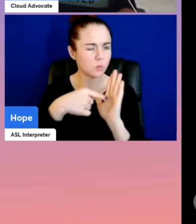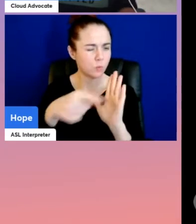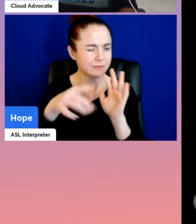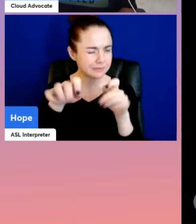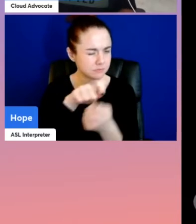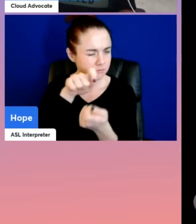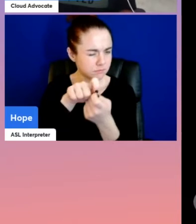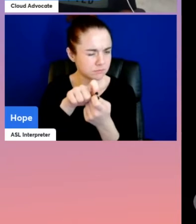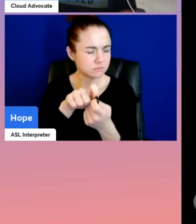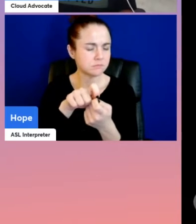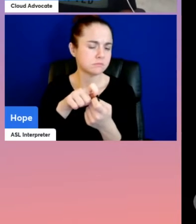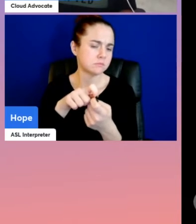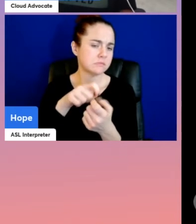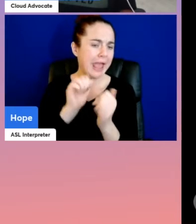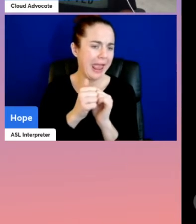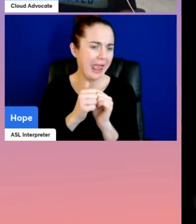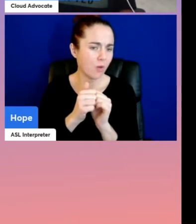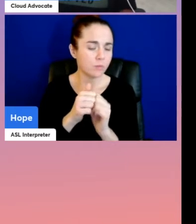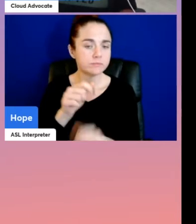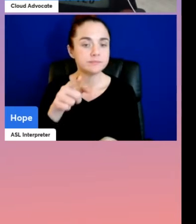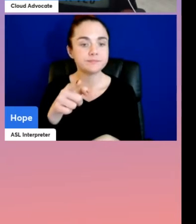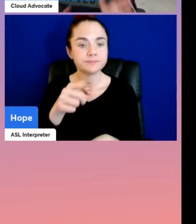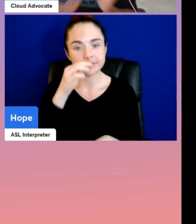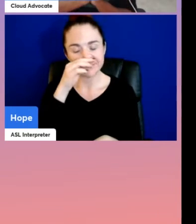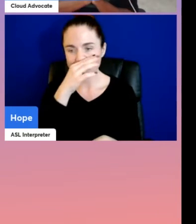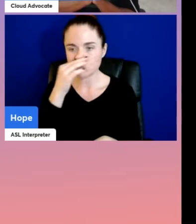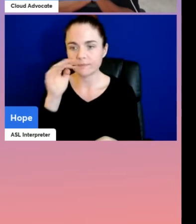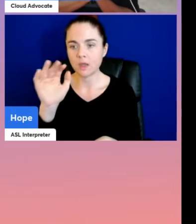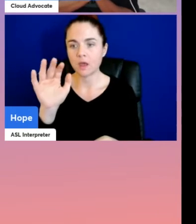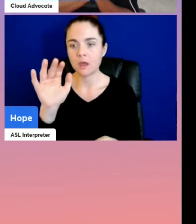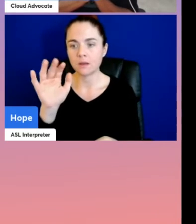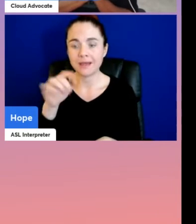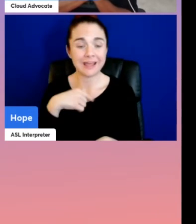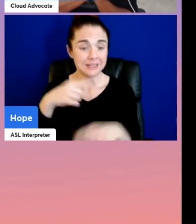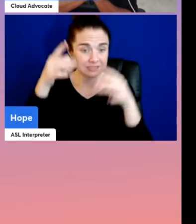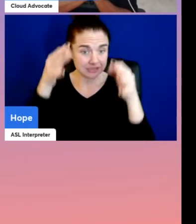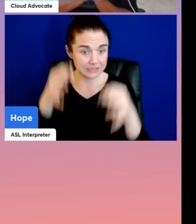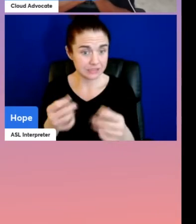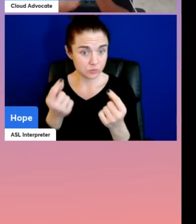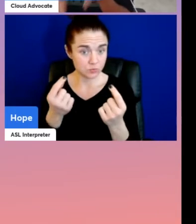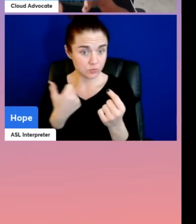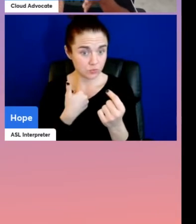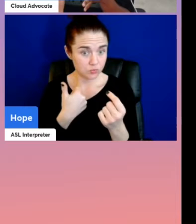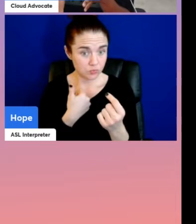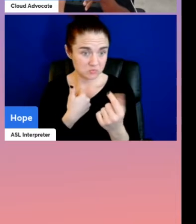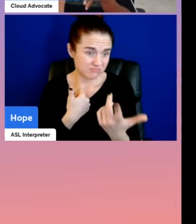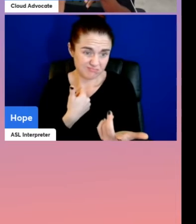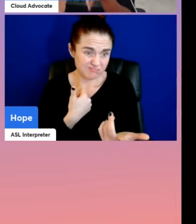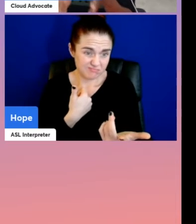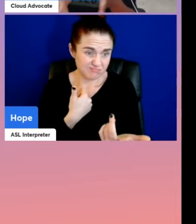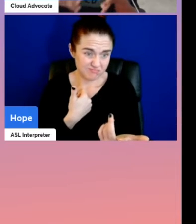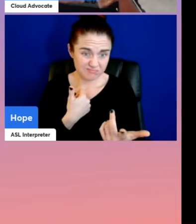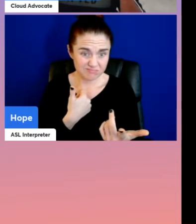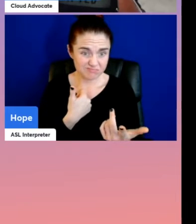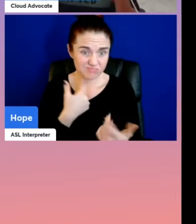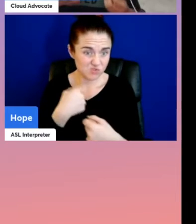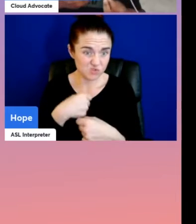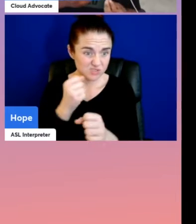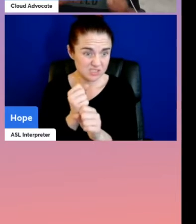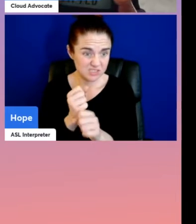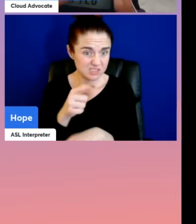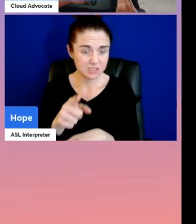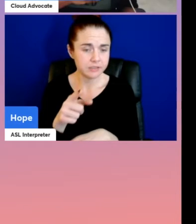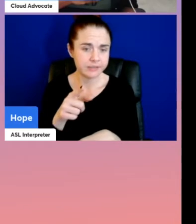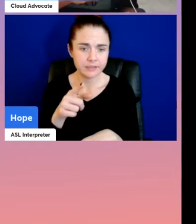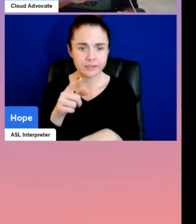more about it, is how what I decided to do was basically create a